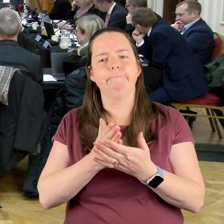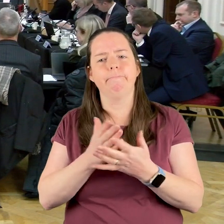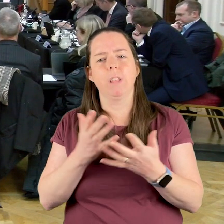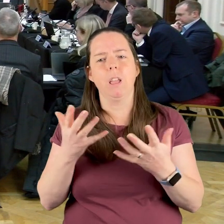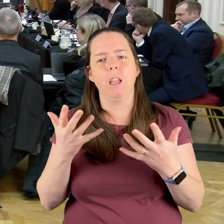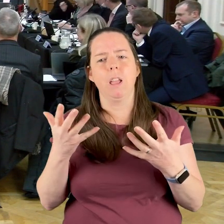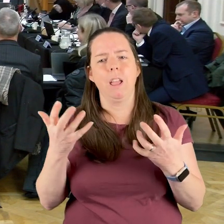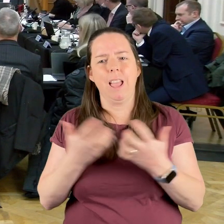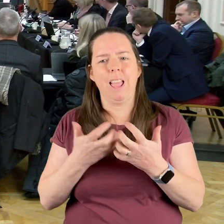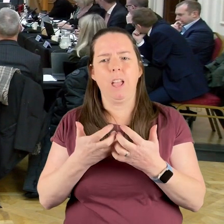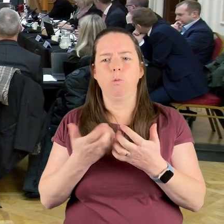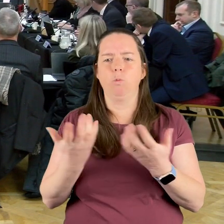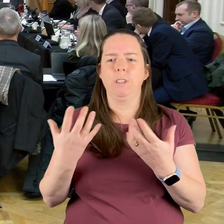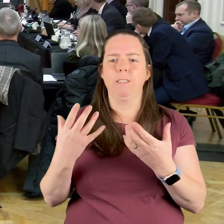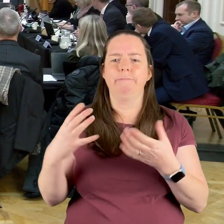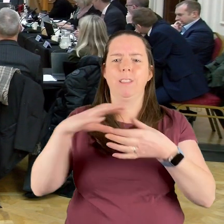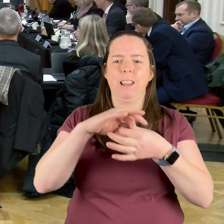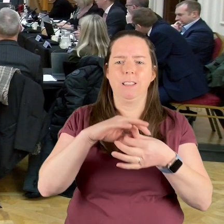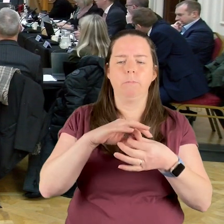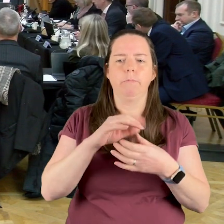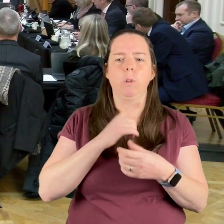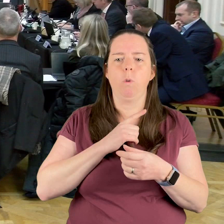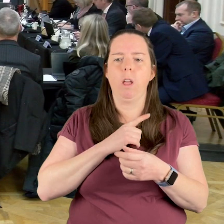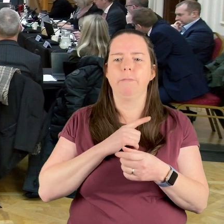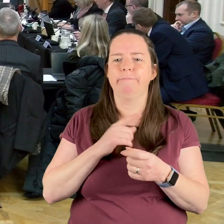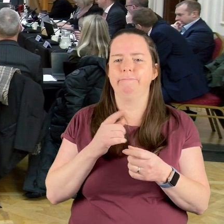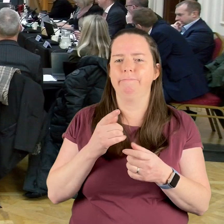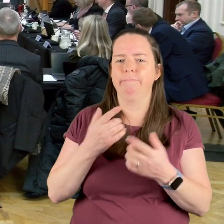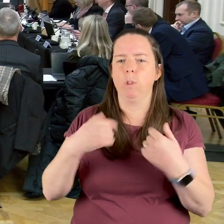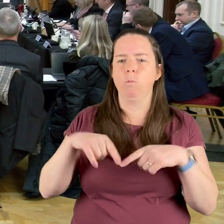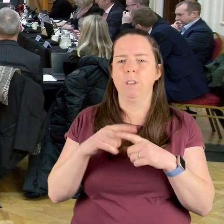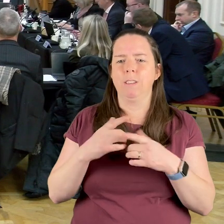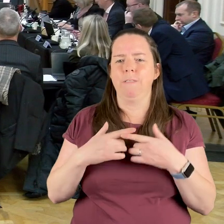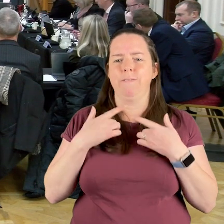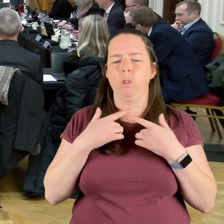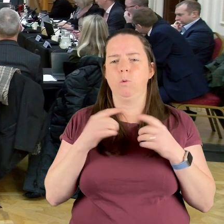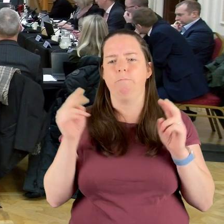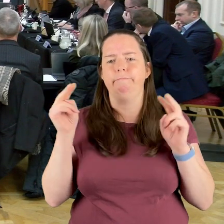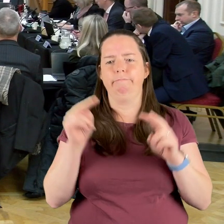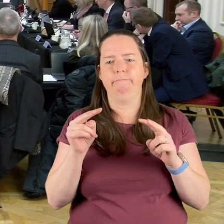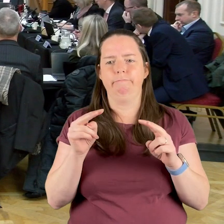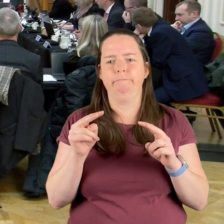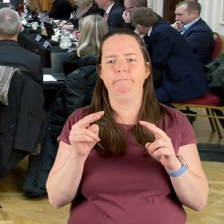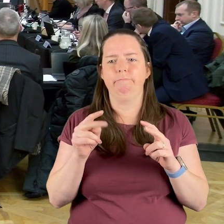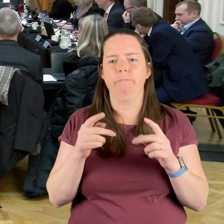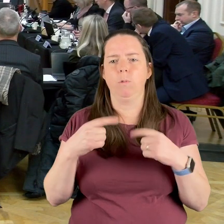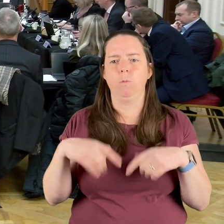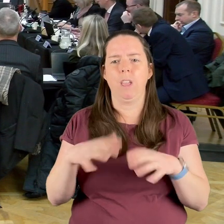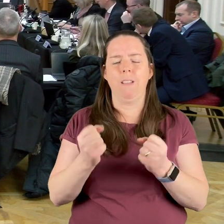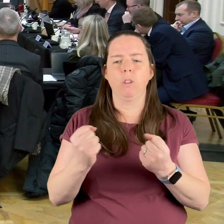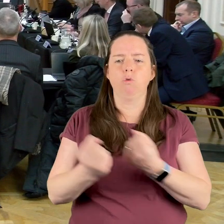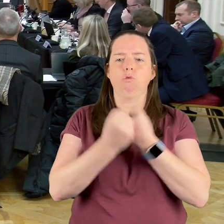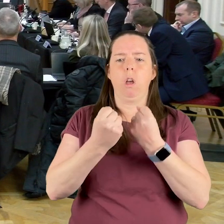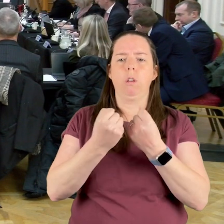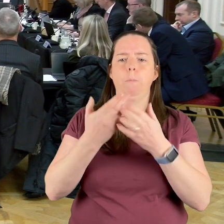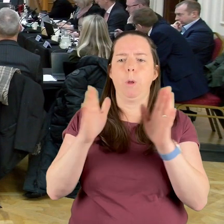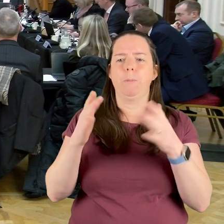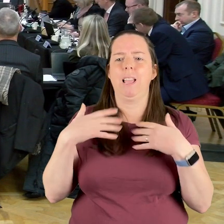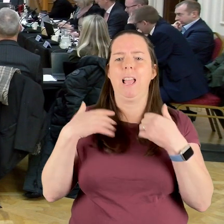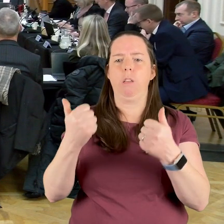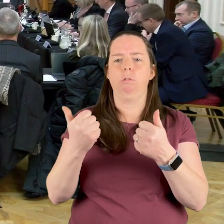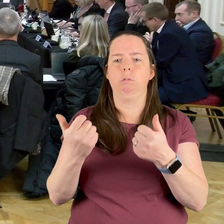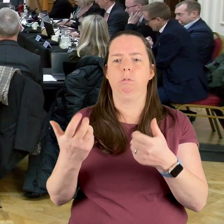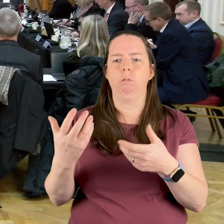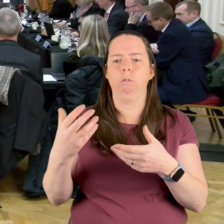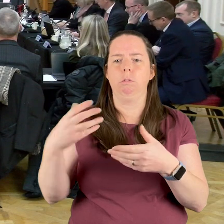Matthew and Joe are place-based leaders as well, is actually how do we entwine that with it? Because I think we're all of the view that unless we